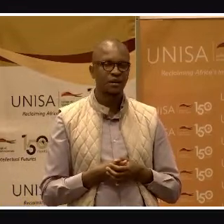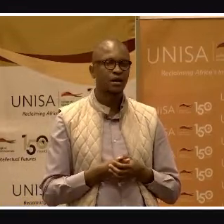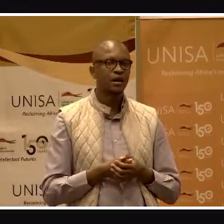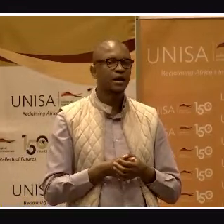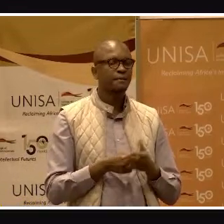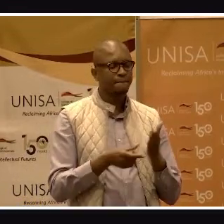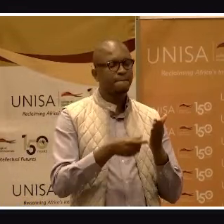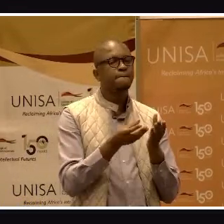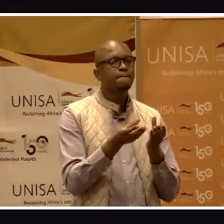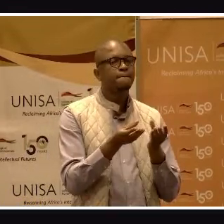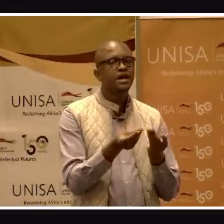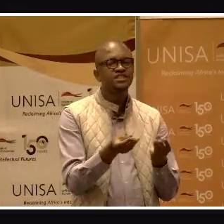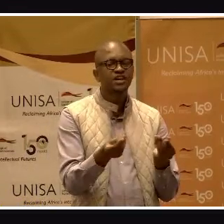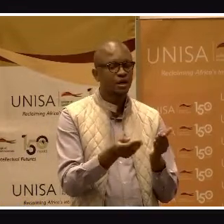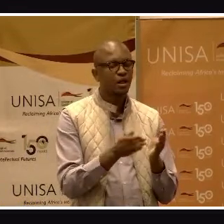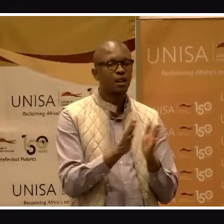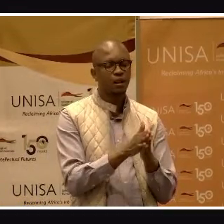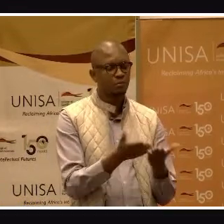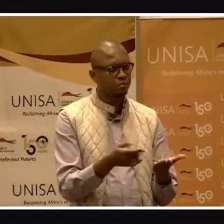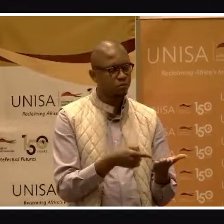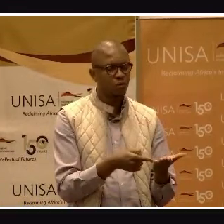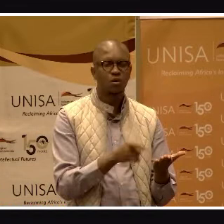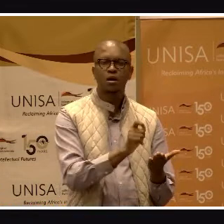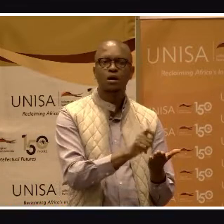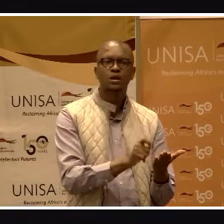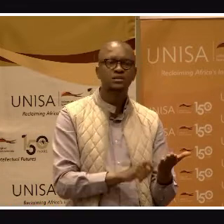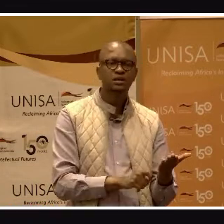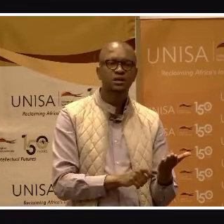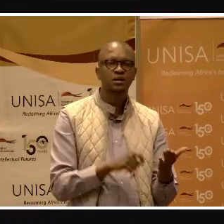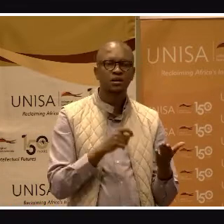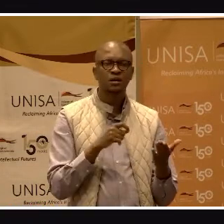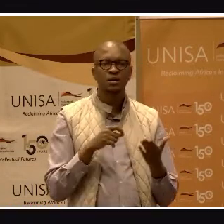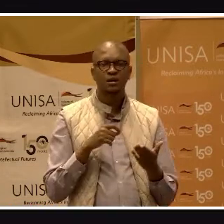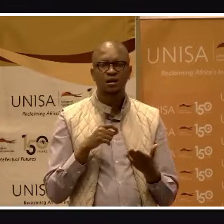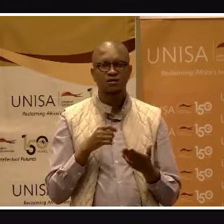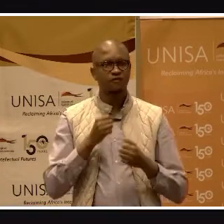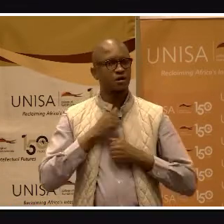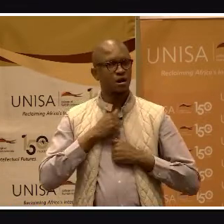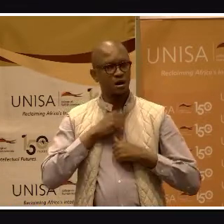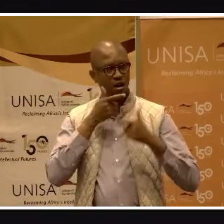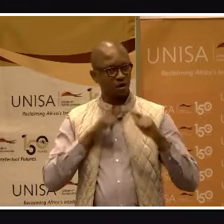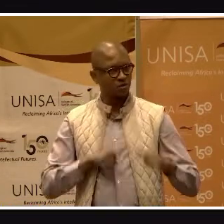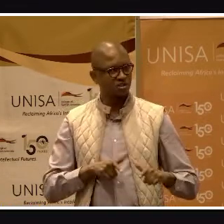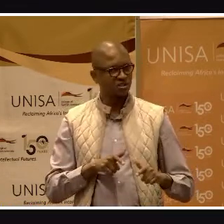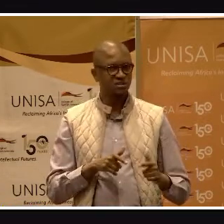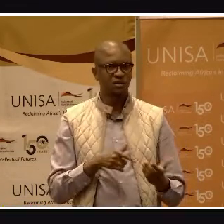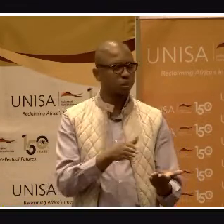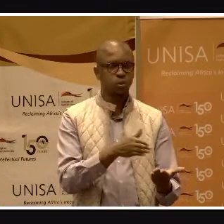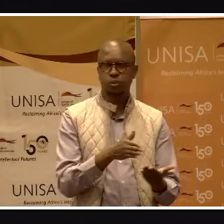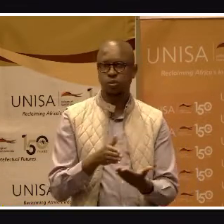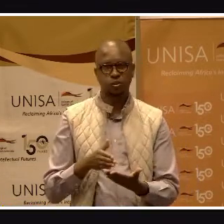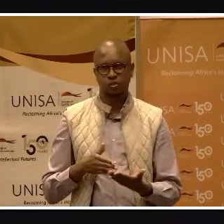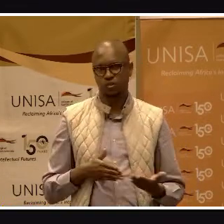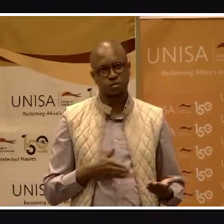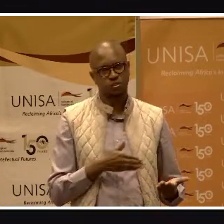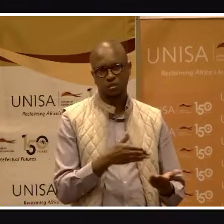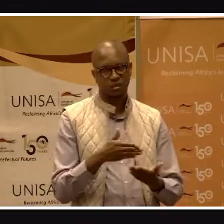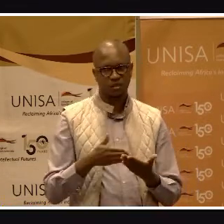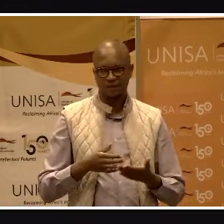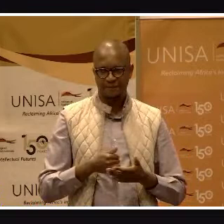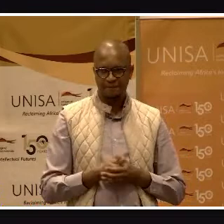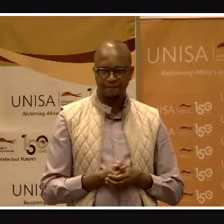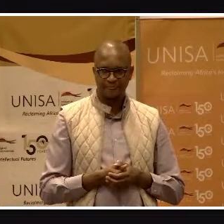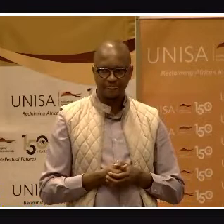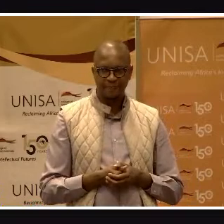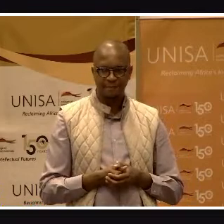written material for language. Of course, if there are no, material or there are no written documents